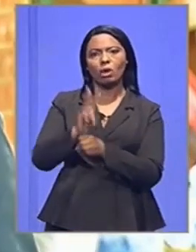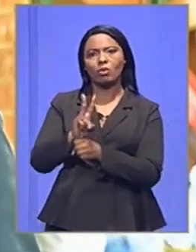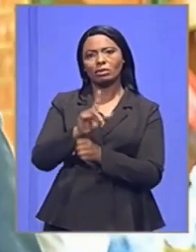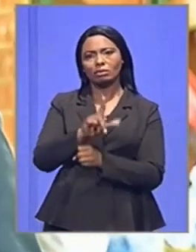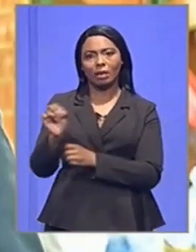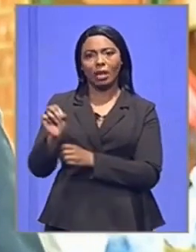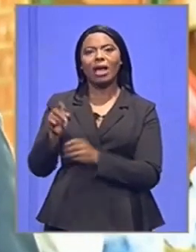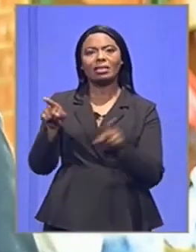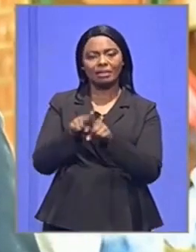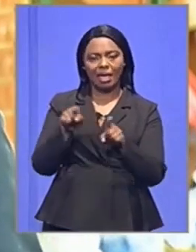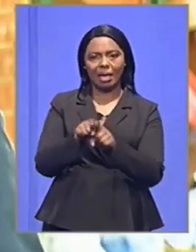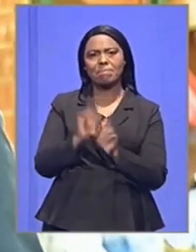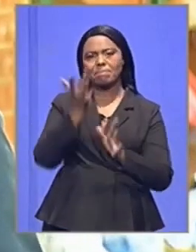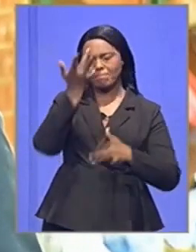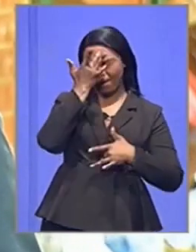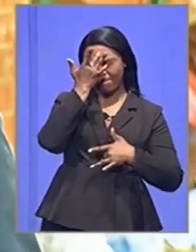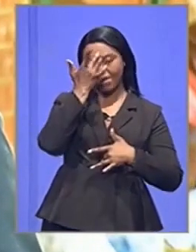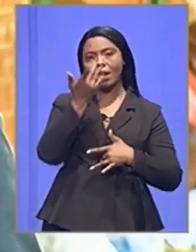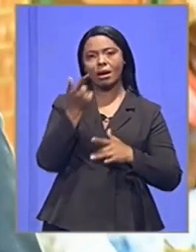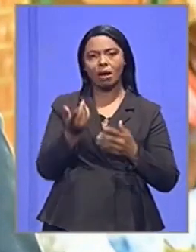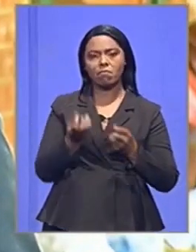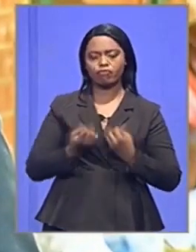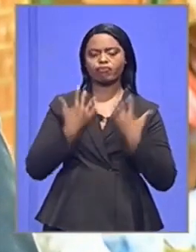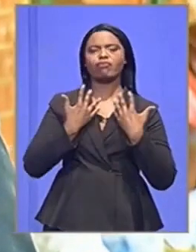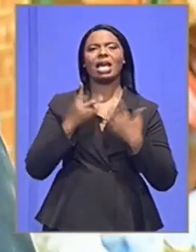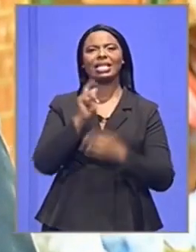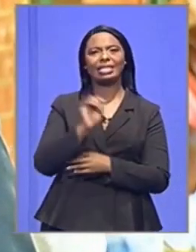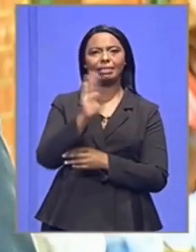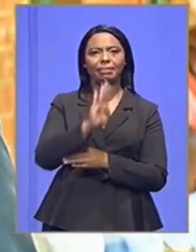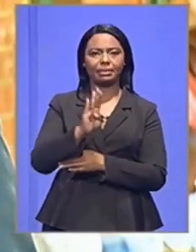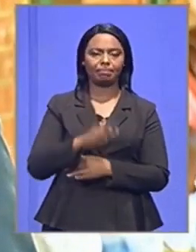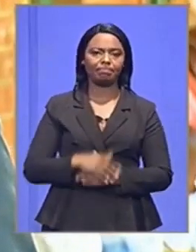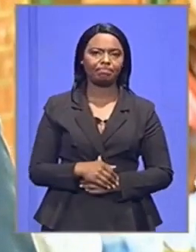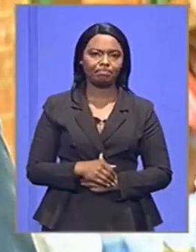ba swaetšwa ke bolwetse bjo. Nna ke koketše motao wa taba tša SABC Elim.